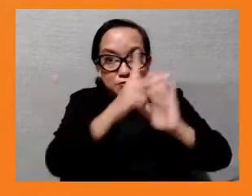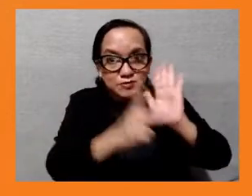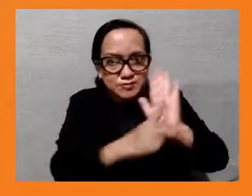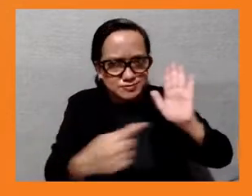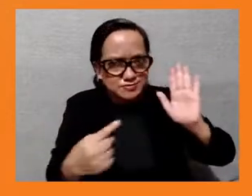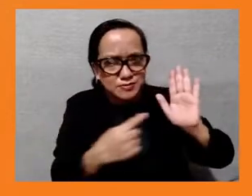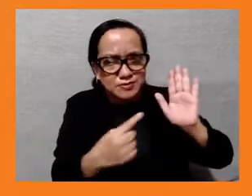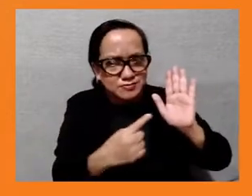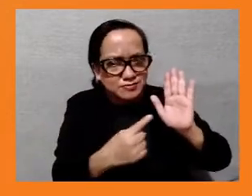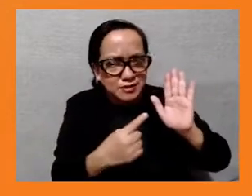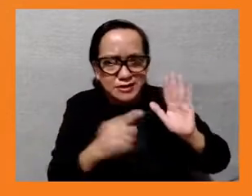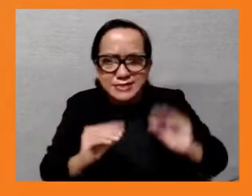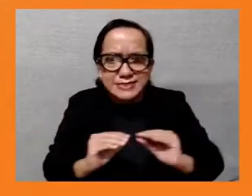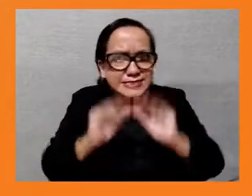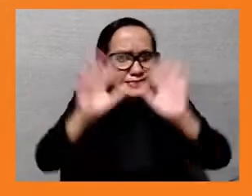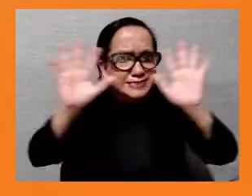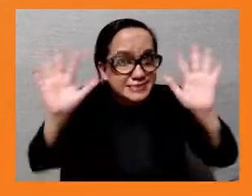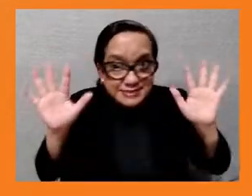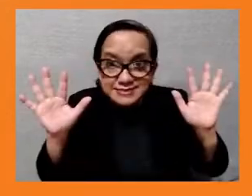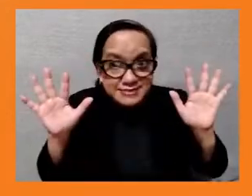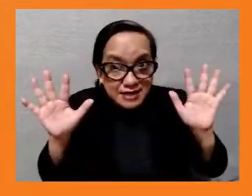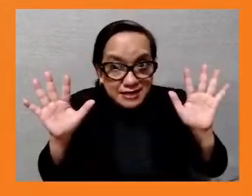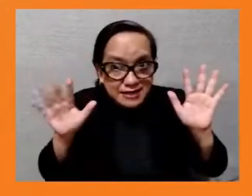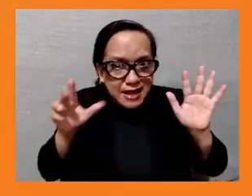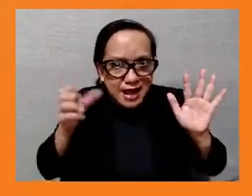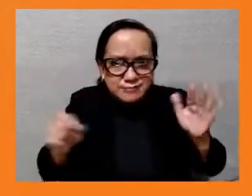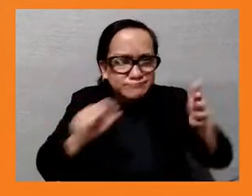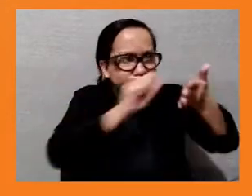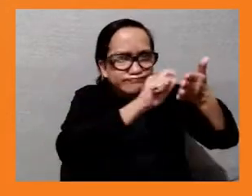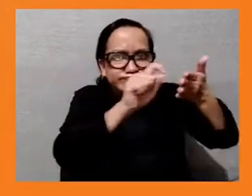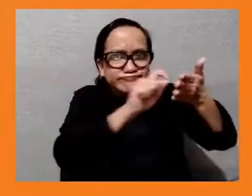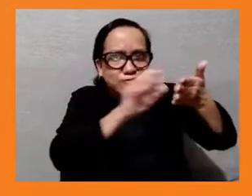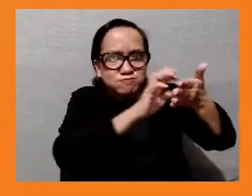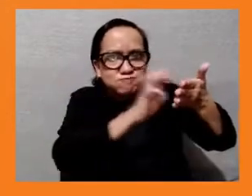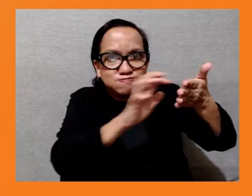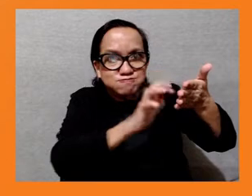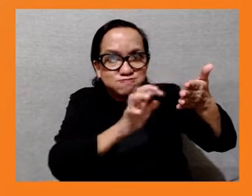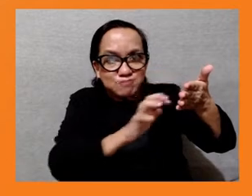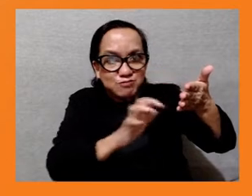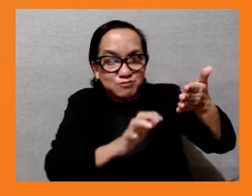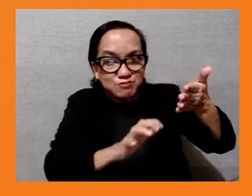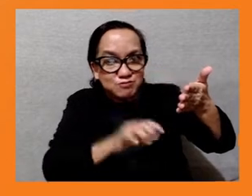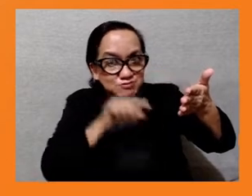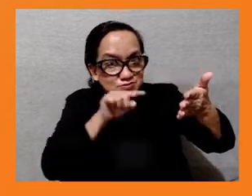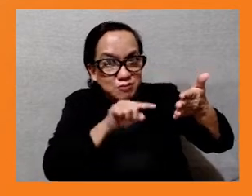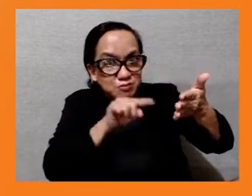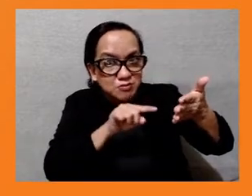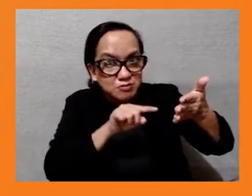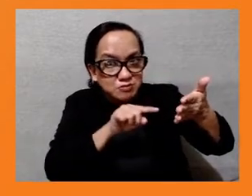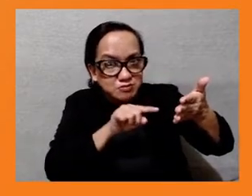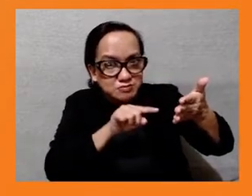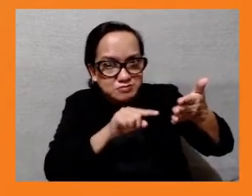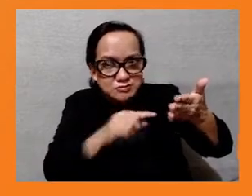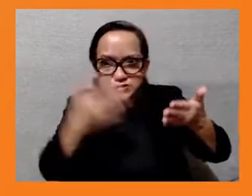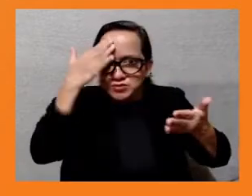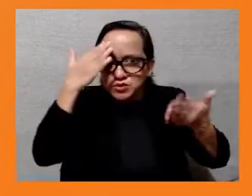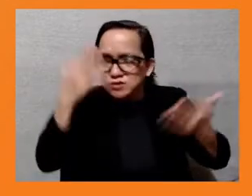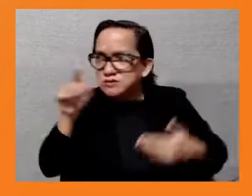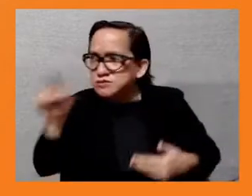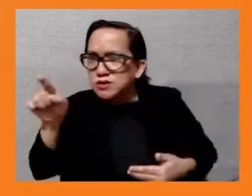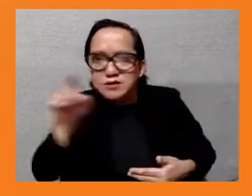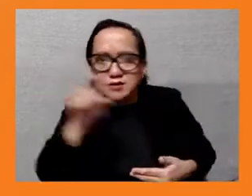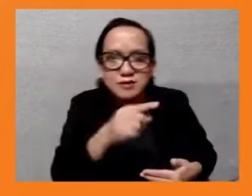making sure that it's timely, really is a big challenge. And I think we need to work with our borrowers and clients on that, building capacity, making sure they've